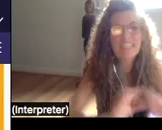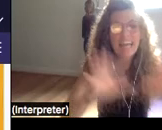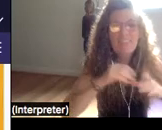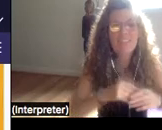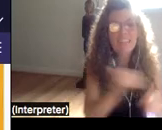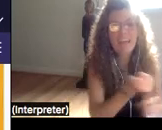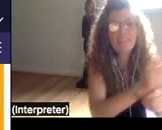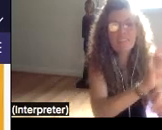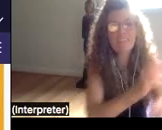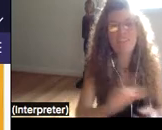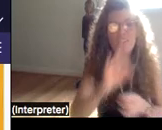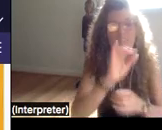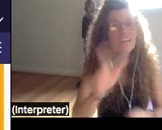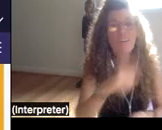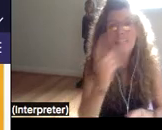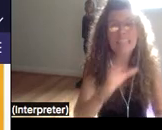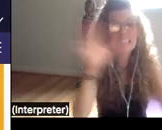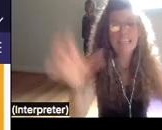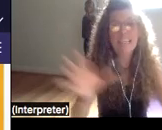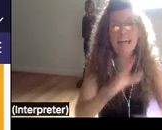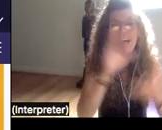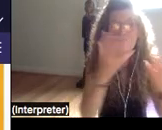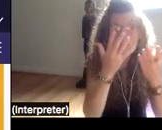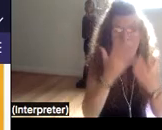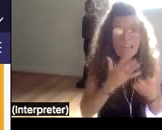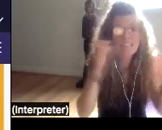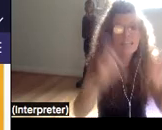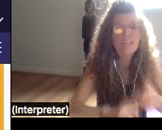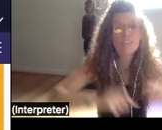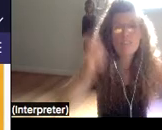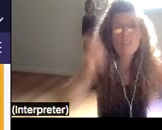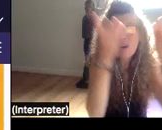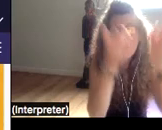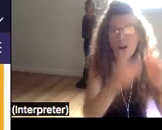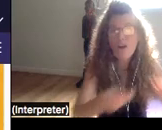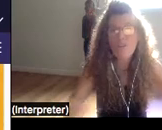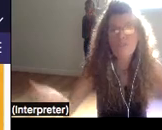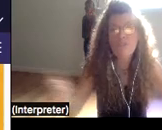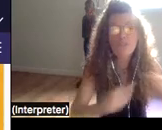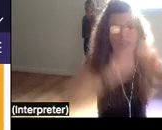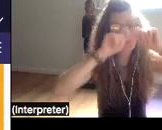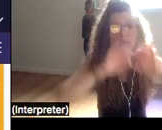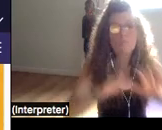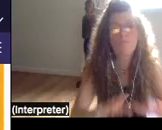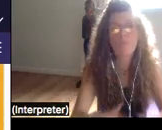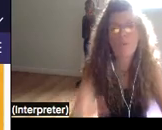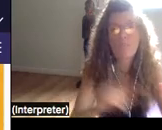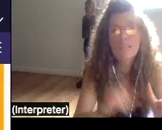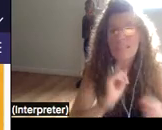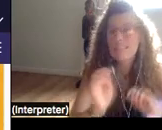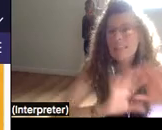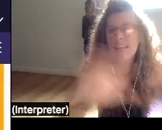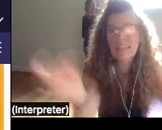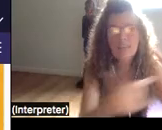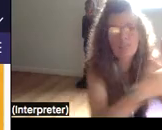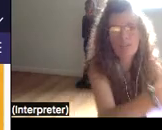There is a light within every soul. It only needs the clouds which hide it to dissolve, so for it to beam forth. This